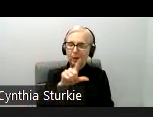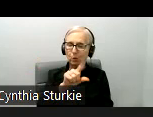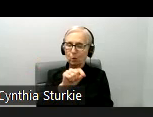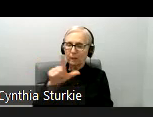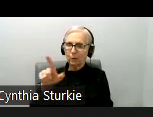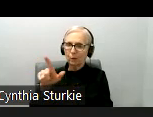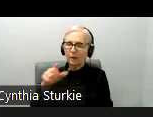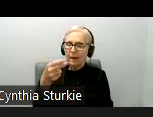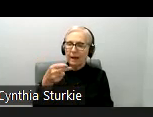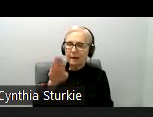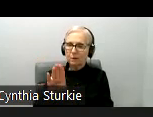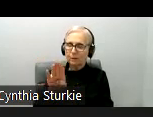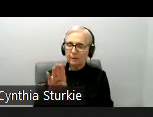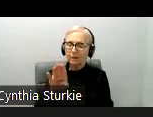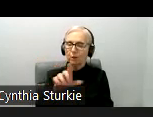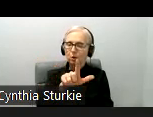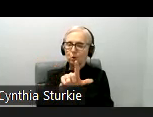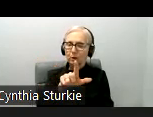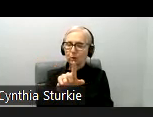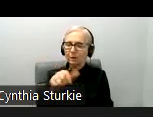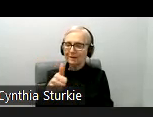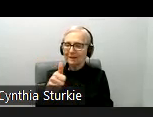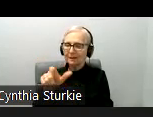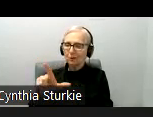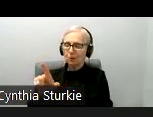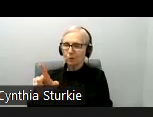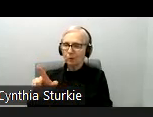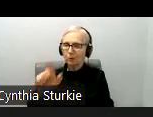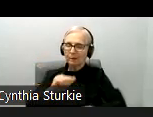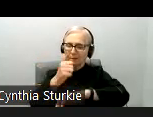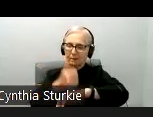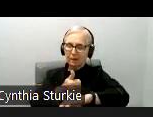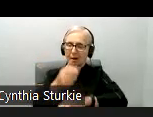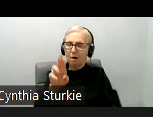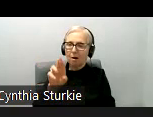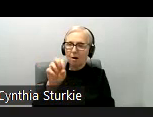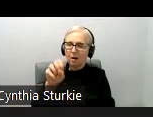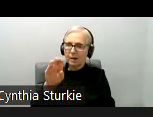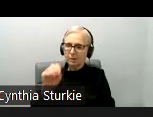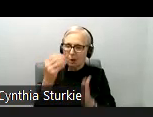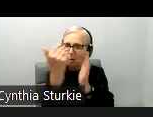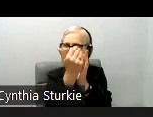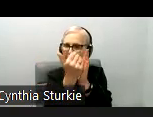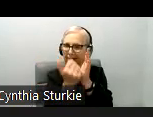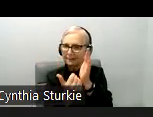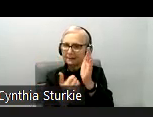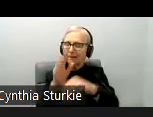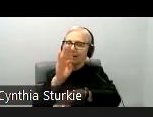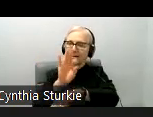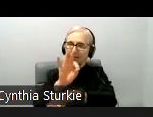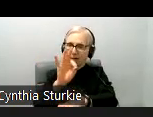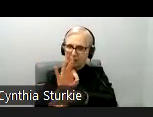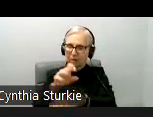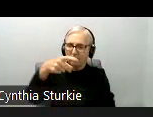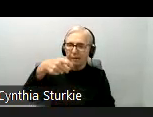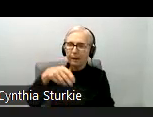Bill 21-1021, that established RSSO. It very nicely listed out the many functions that peer support professionals